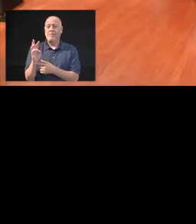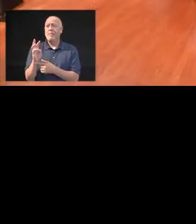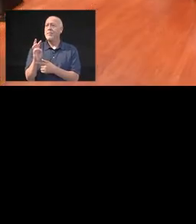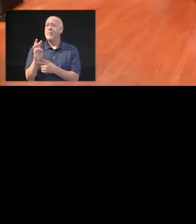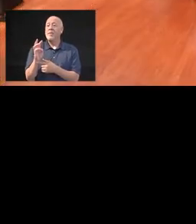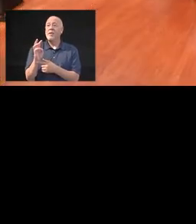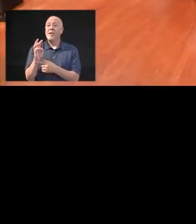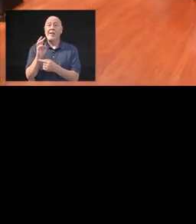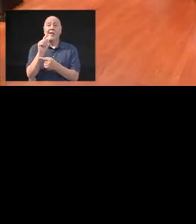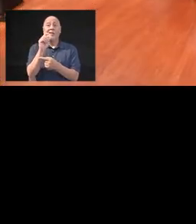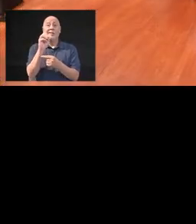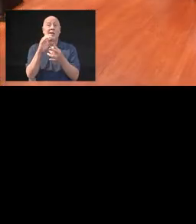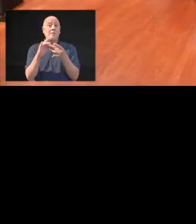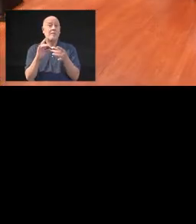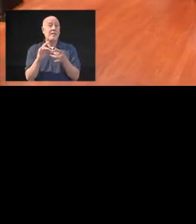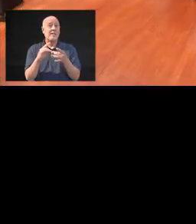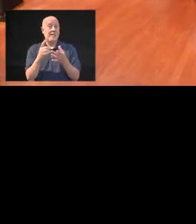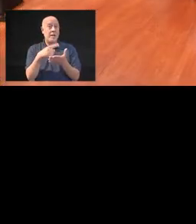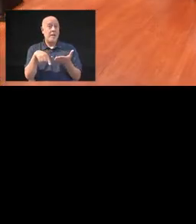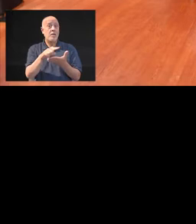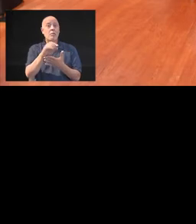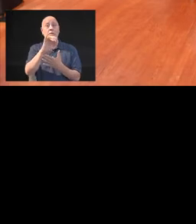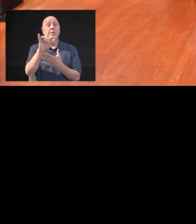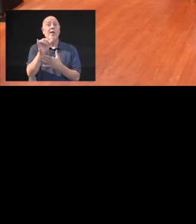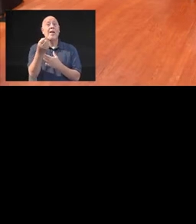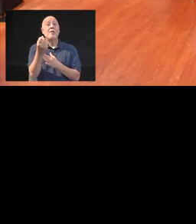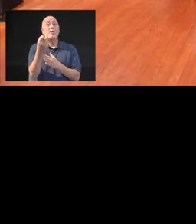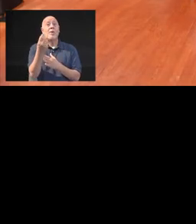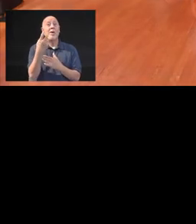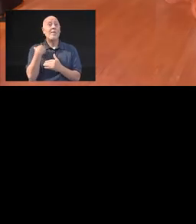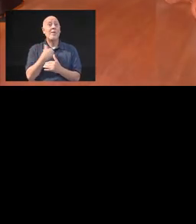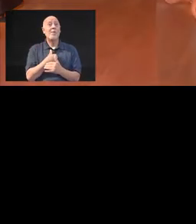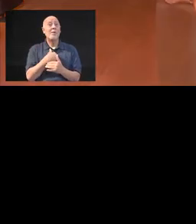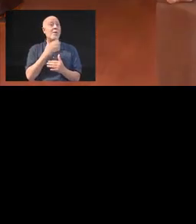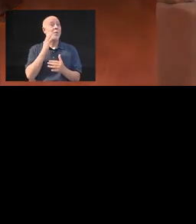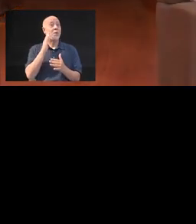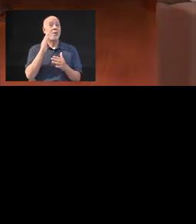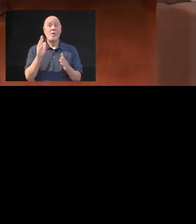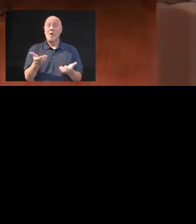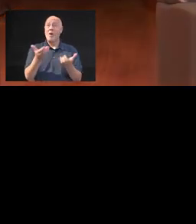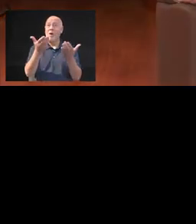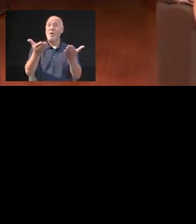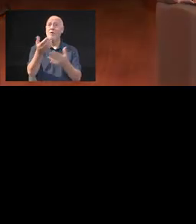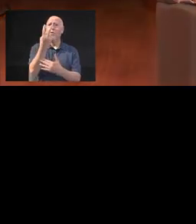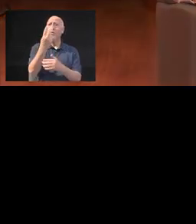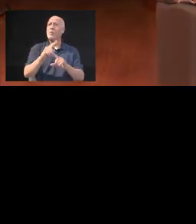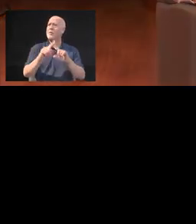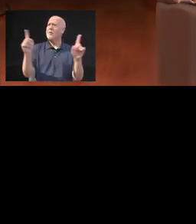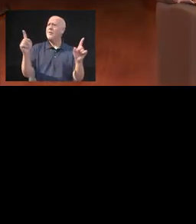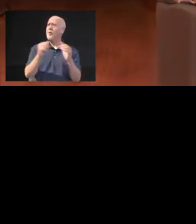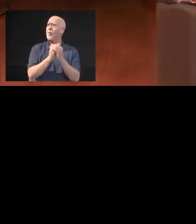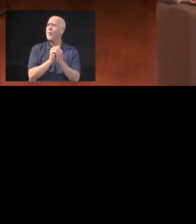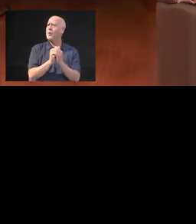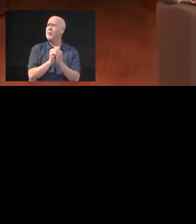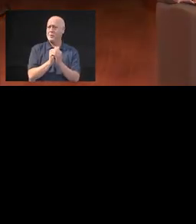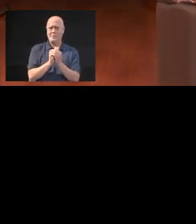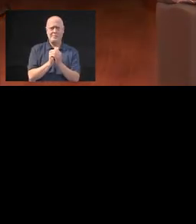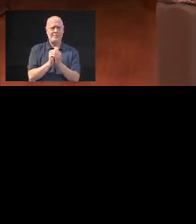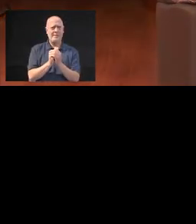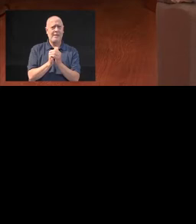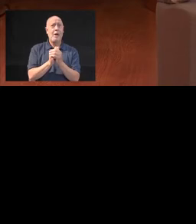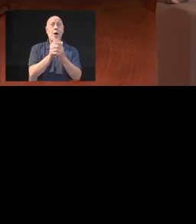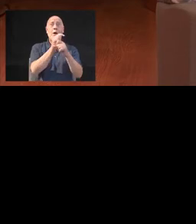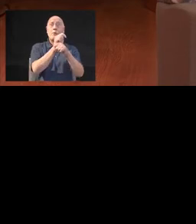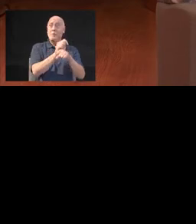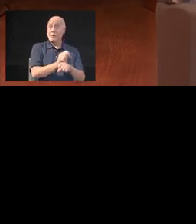I want to let you know that beginning next week on July the 12th, we're going to be offering two different worship services. We're going to be offering a